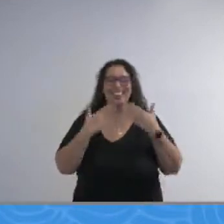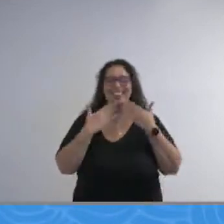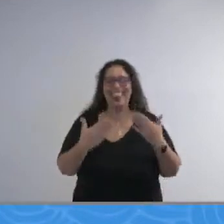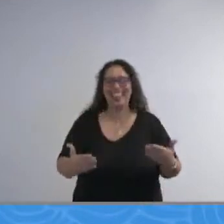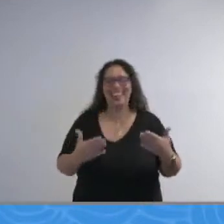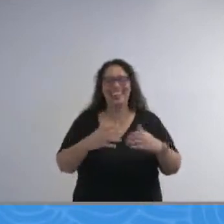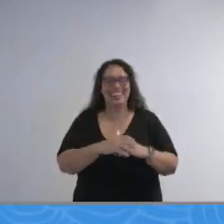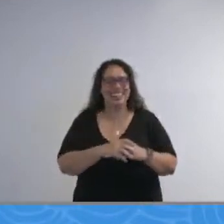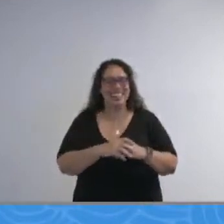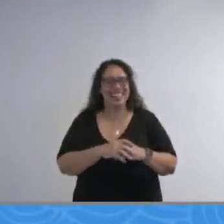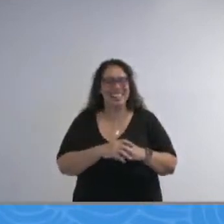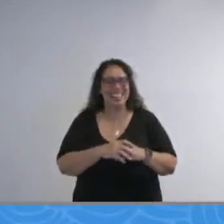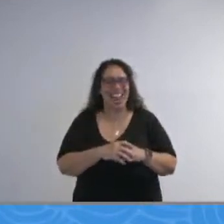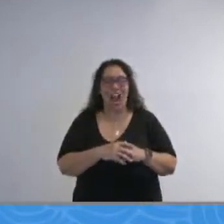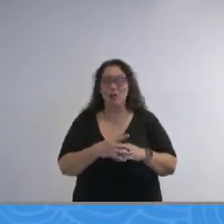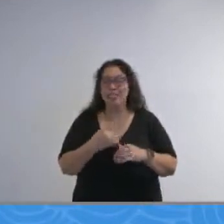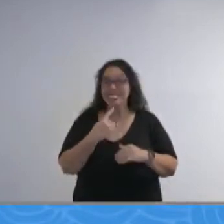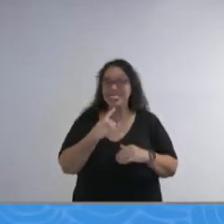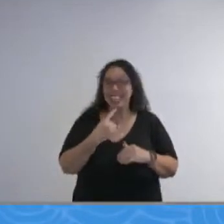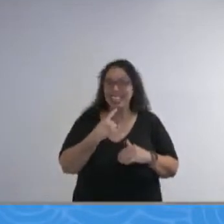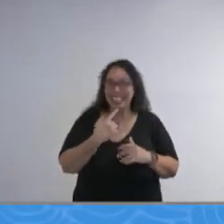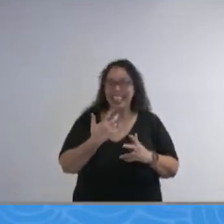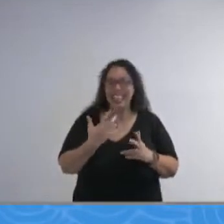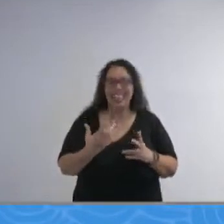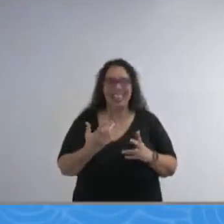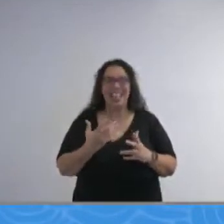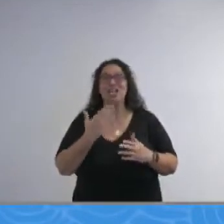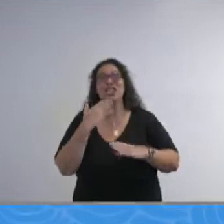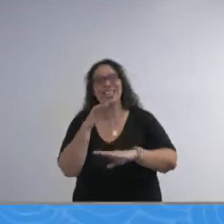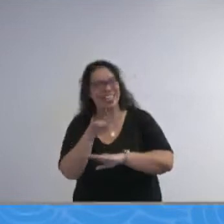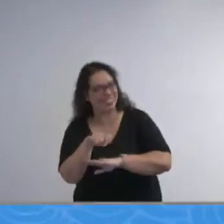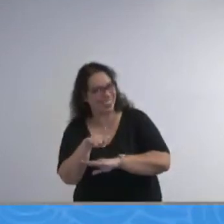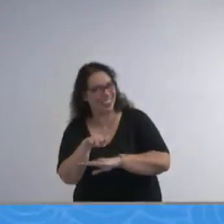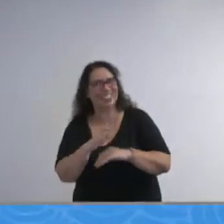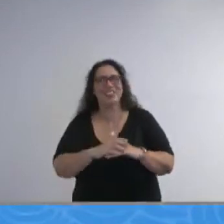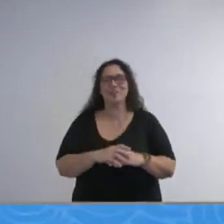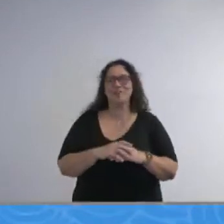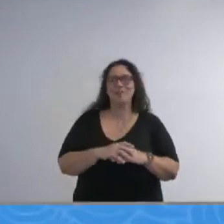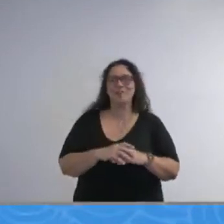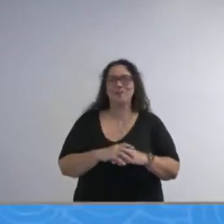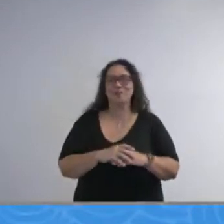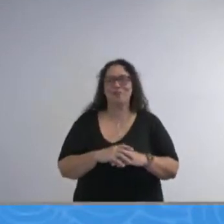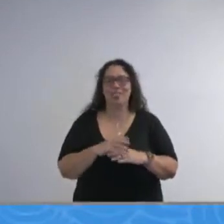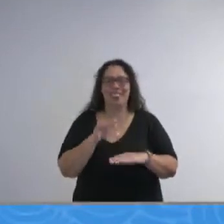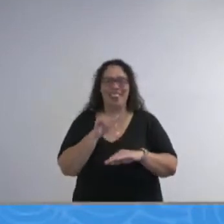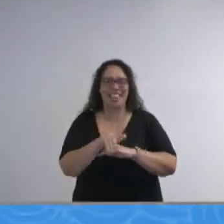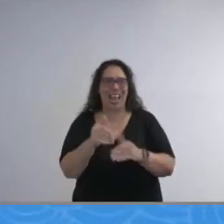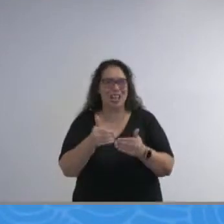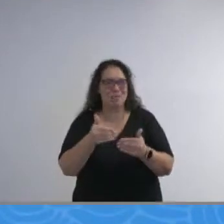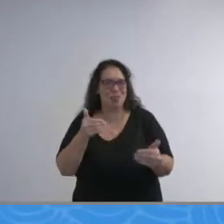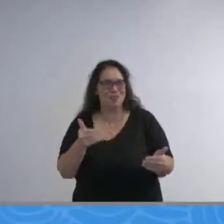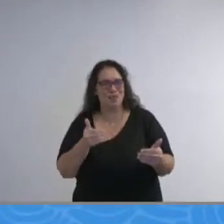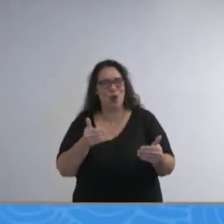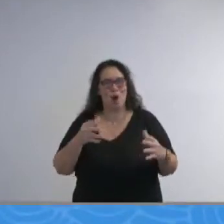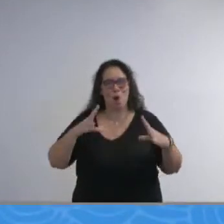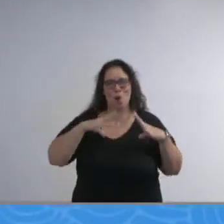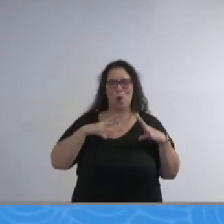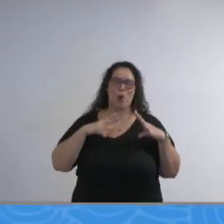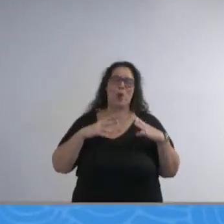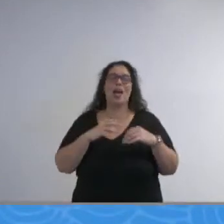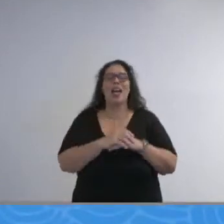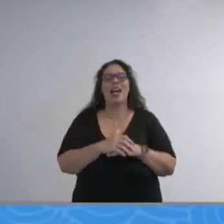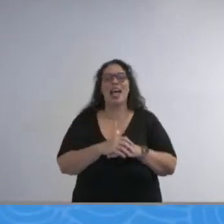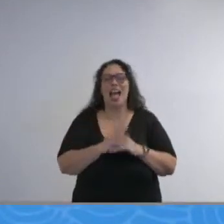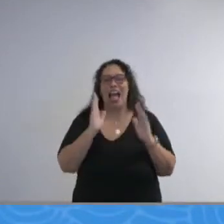you. Well, I was just saying good evening on the night before a day off. I certainly